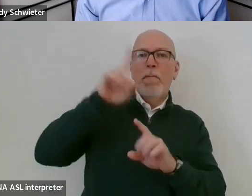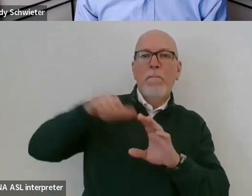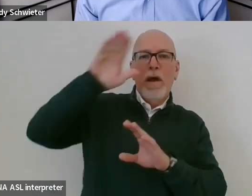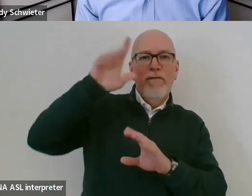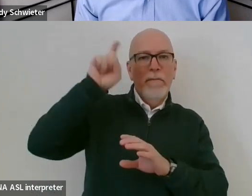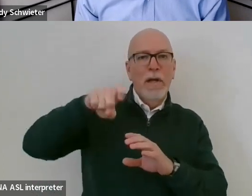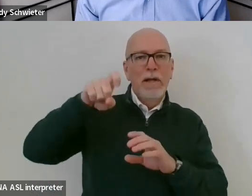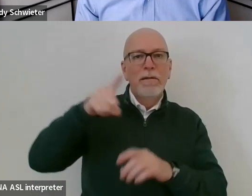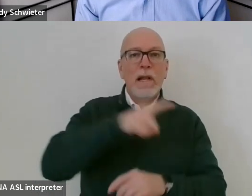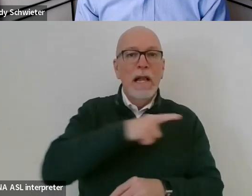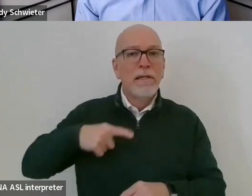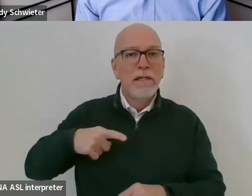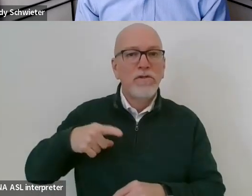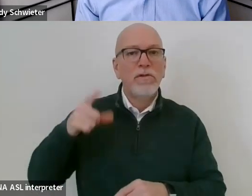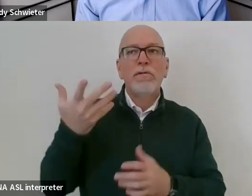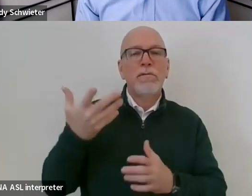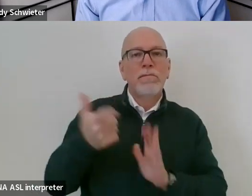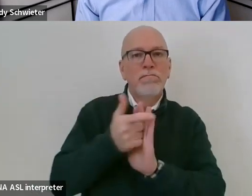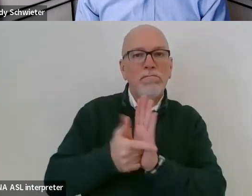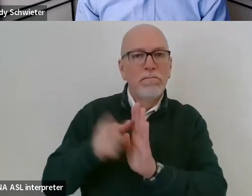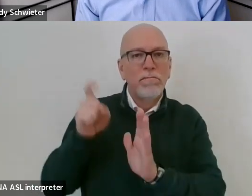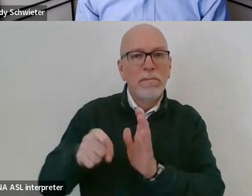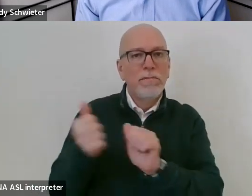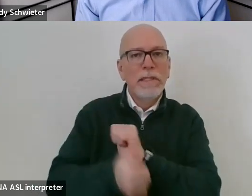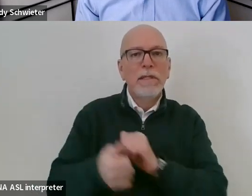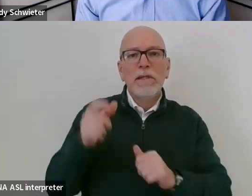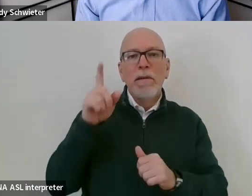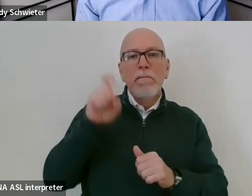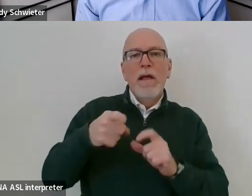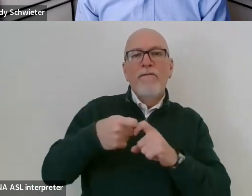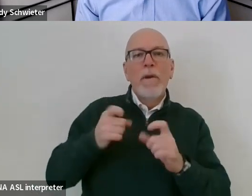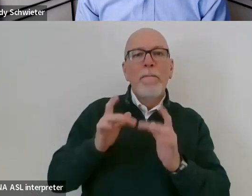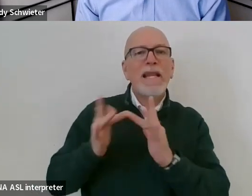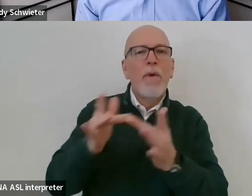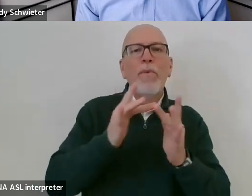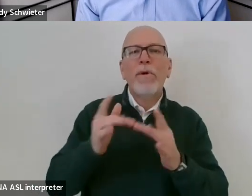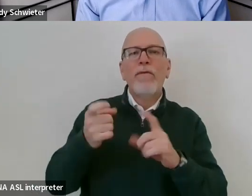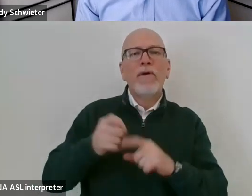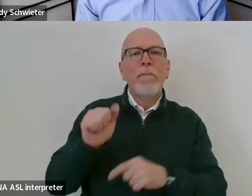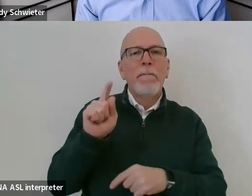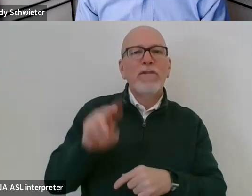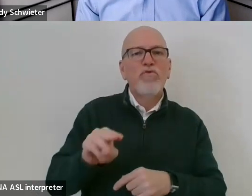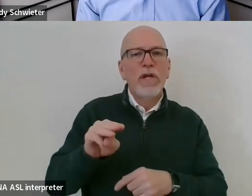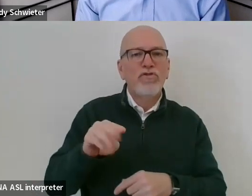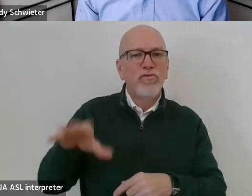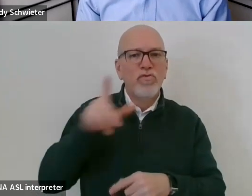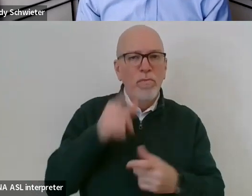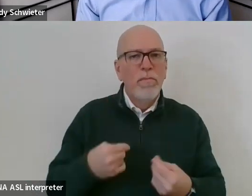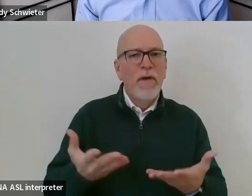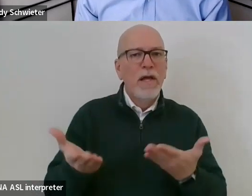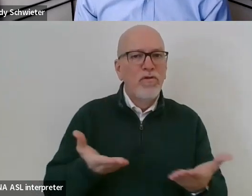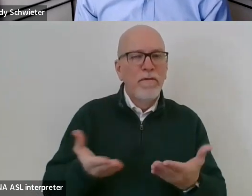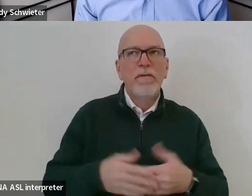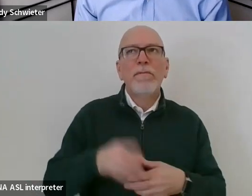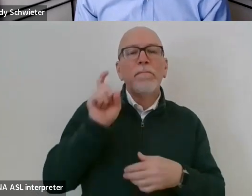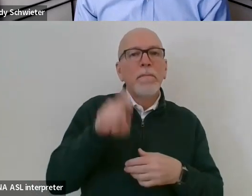come from legislation. It has to come from the networks, from the administrations that provide those services. It